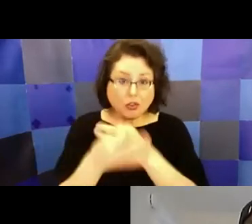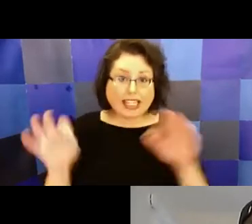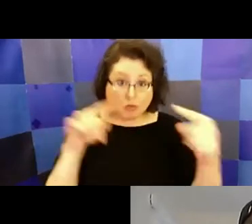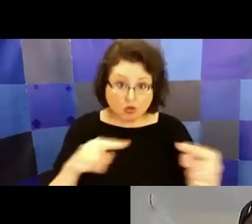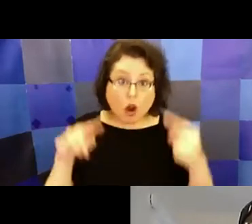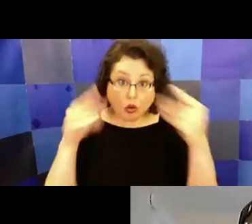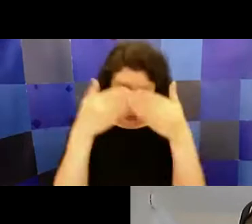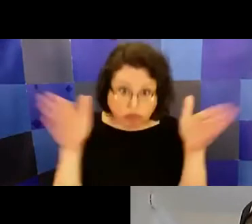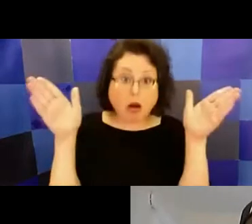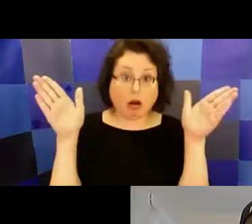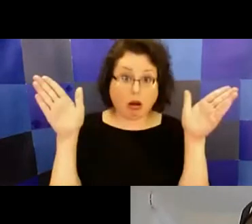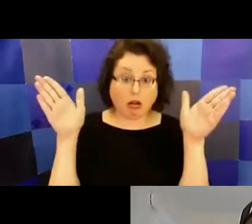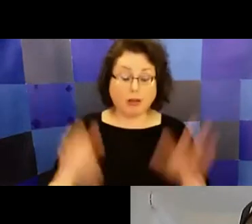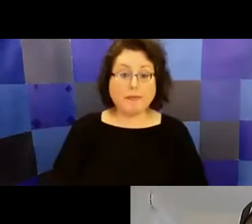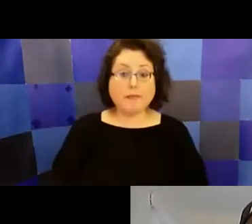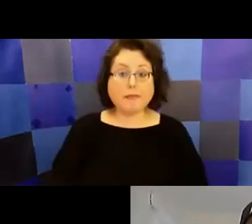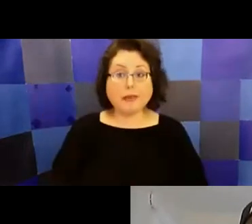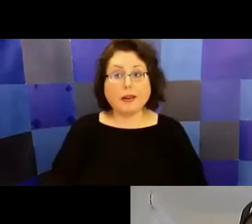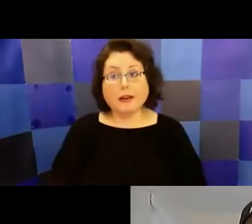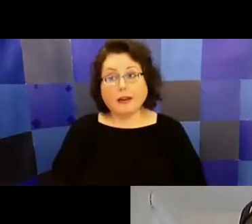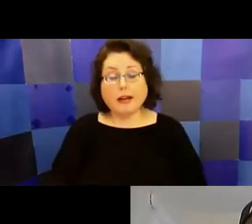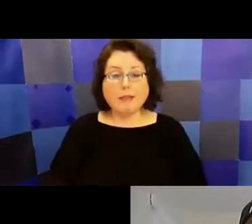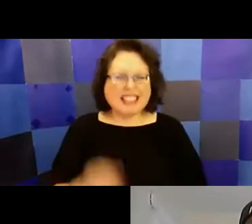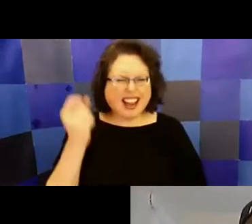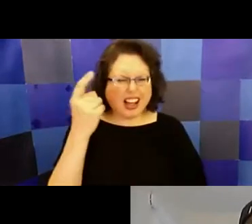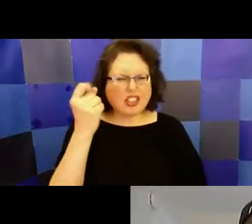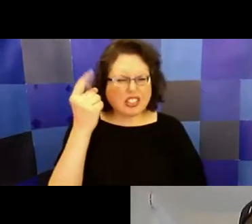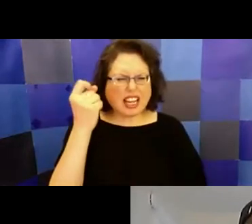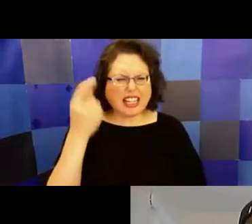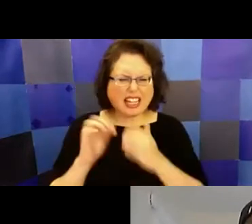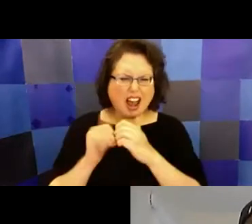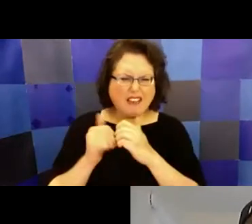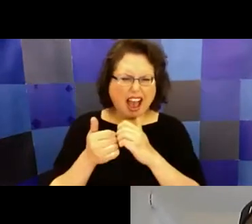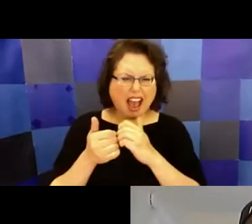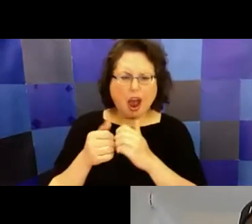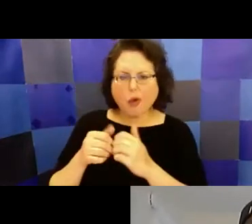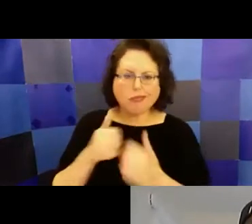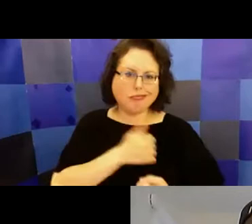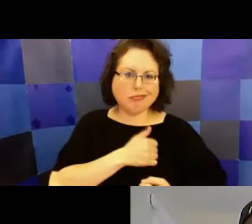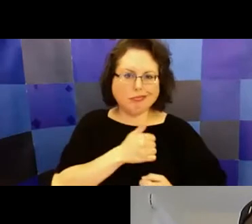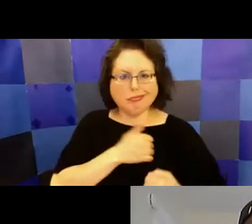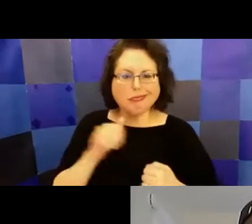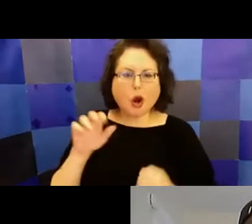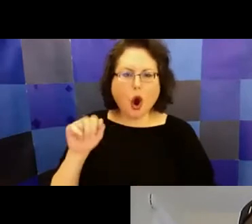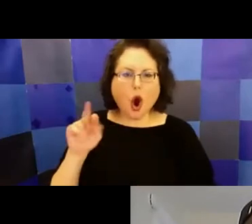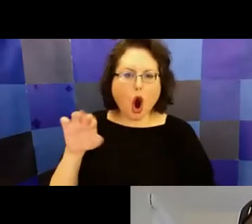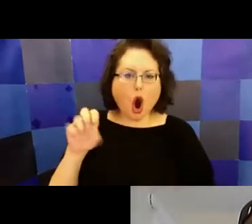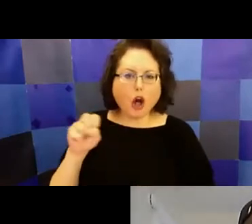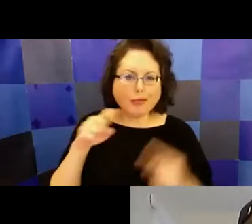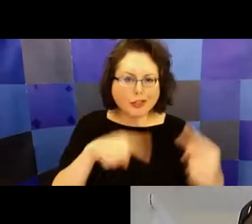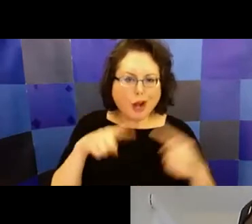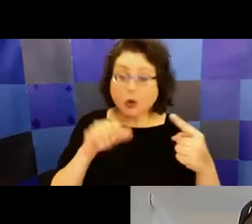broadly. And the understanding of how armed struggle, you know, a veneration of armed struggle, not just as a kind